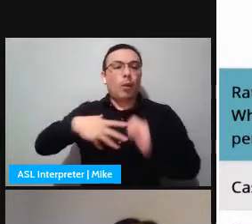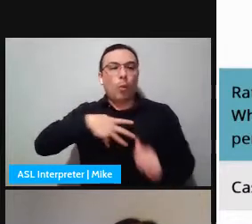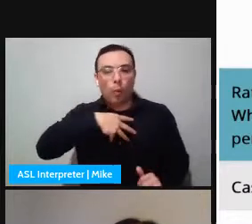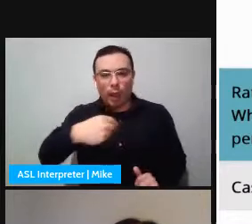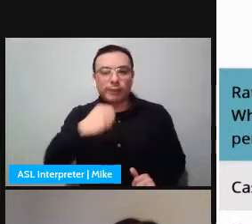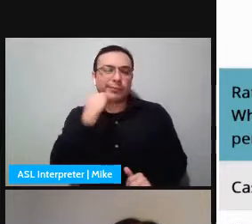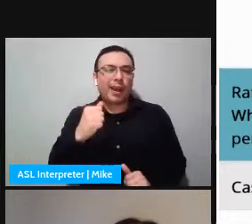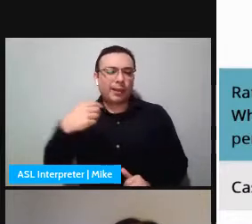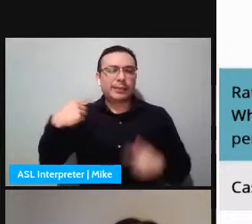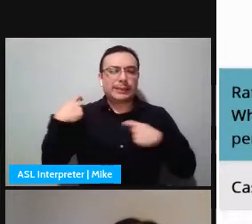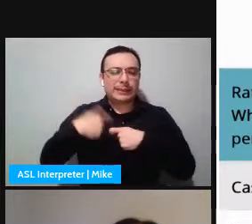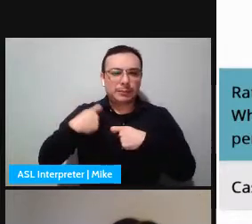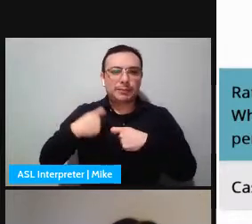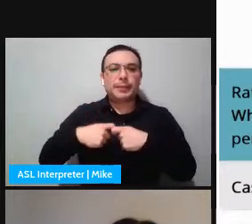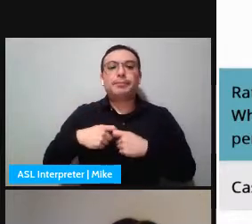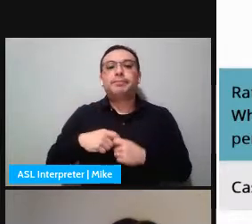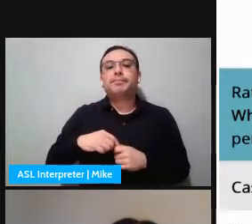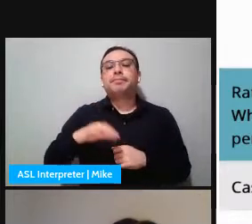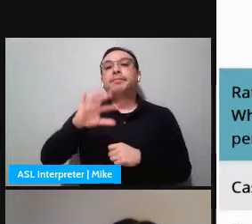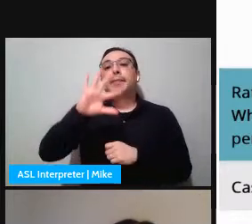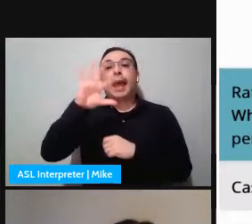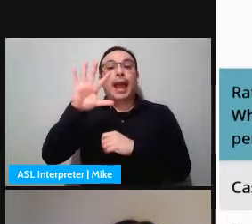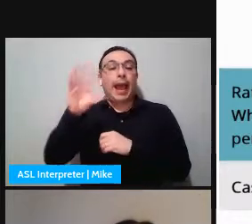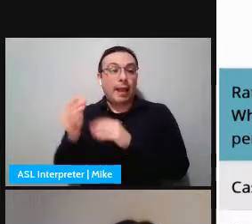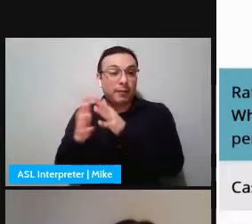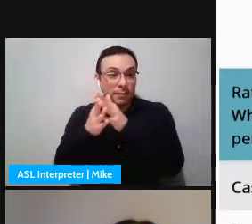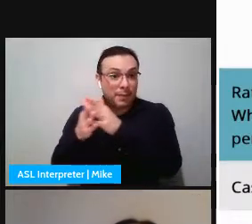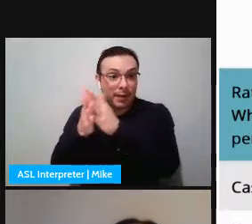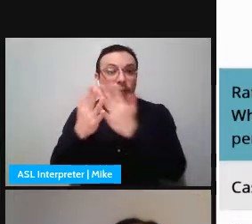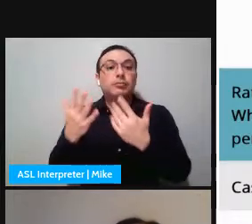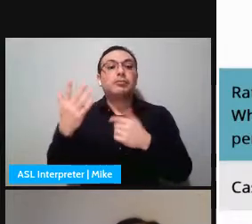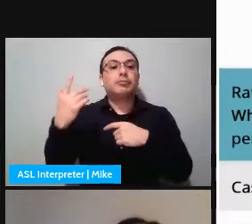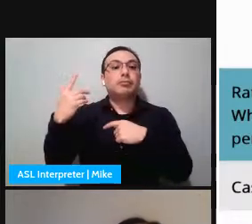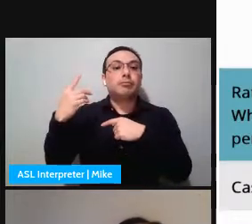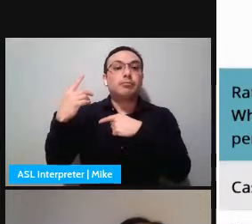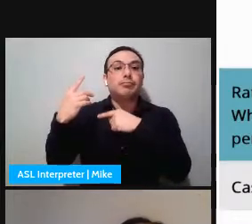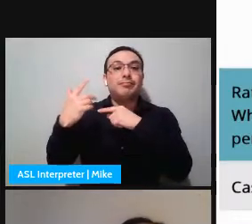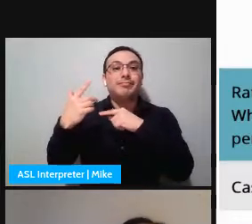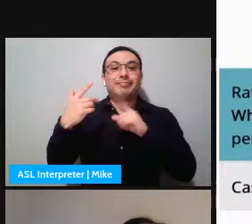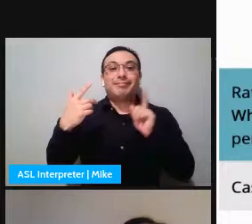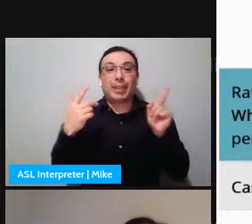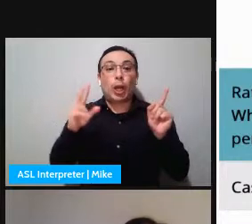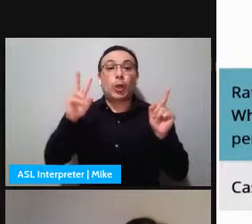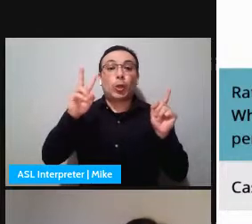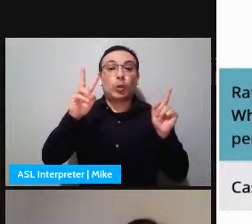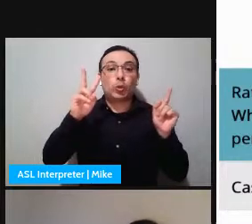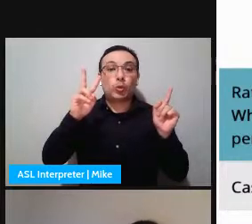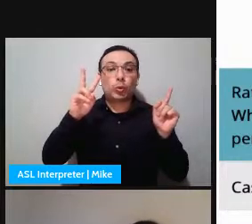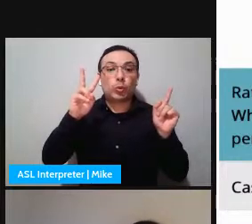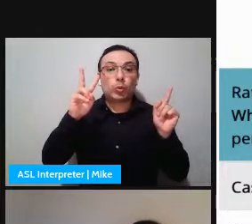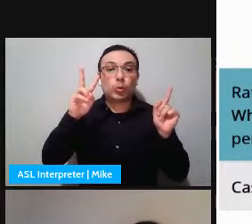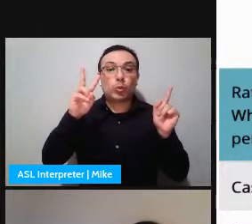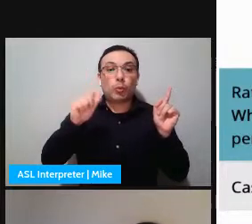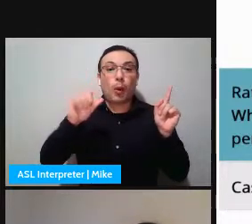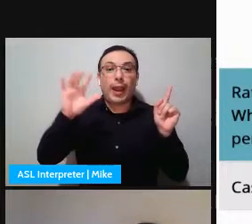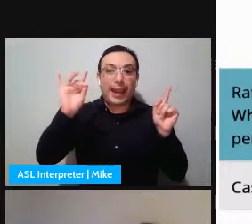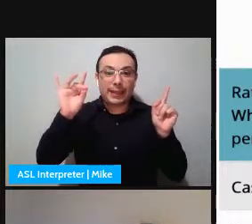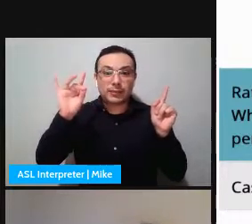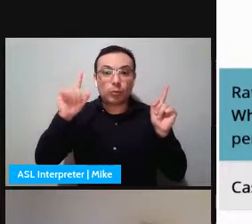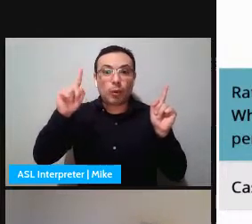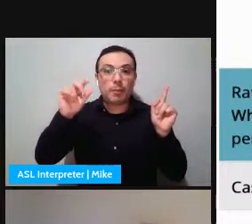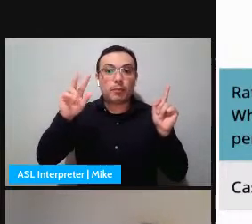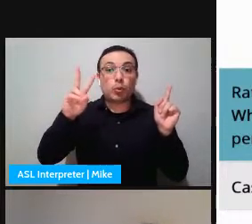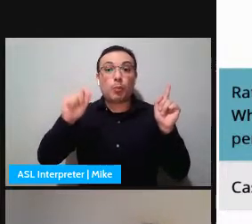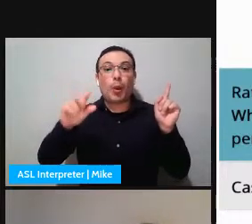African American and Black and Hispanic Latino, about 2.8 times that of white non-Hispanics. So we're talking